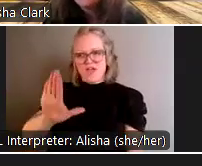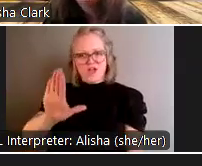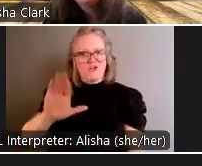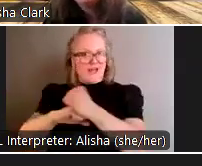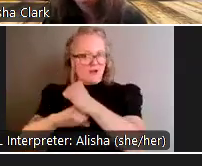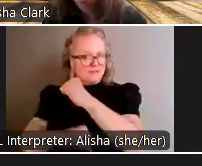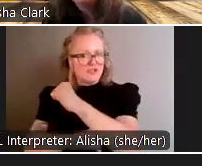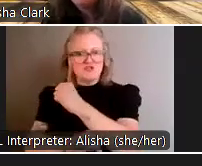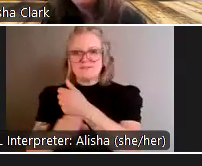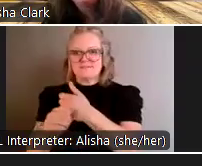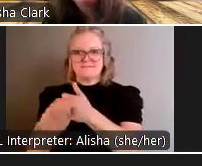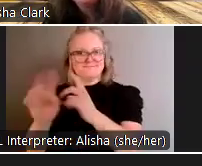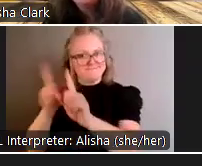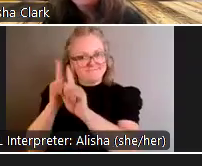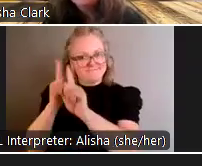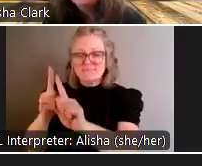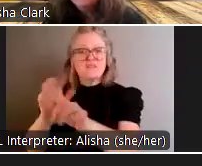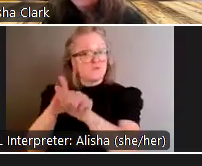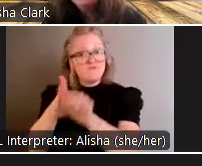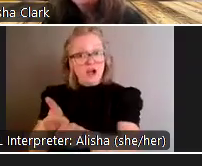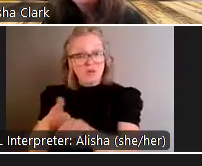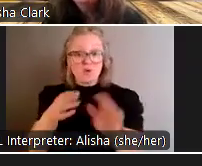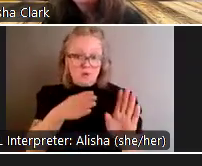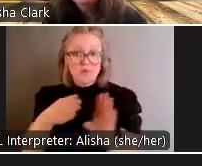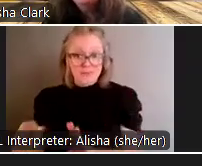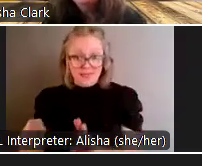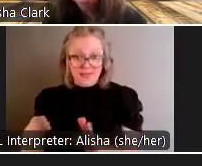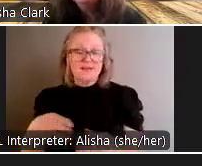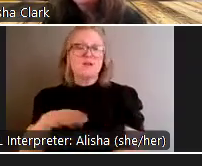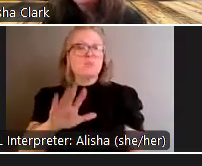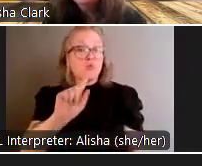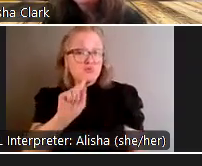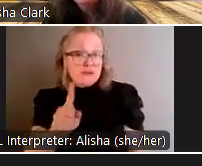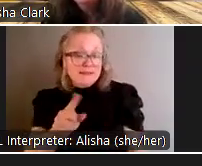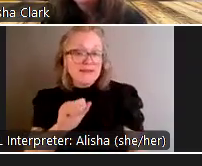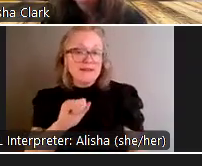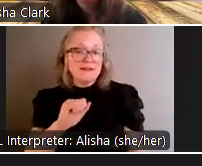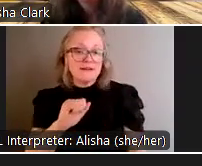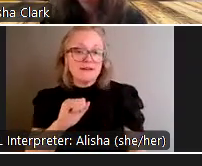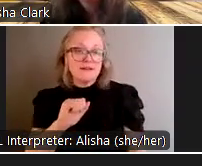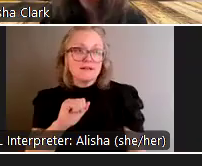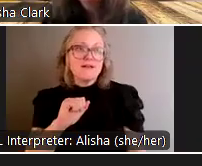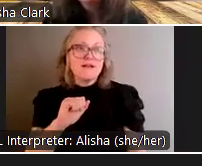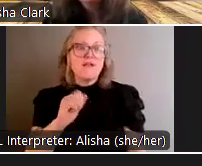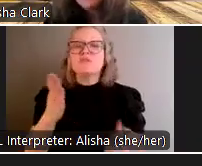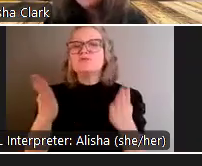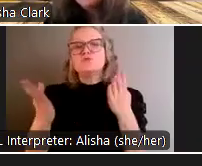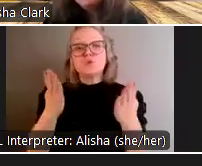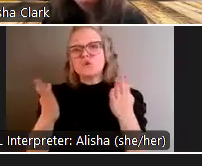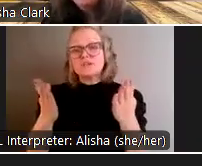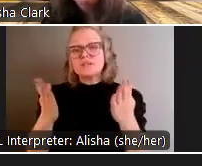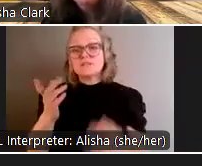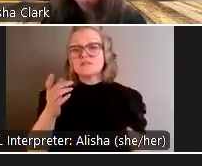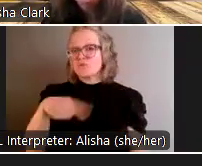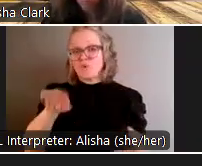I would say we need to follow what's in the plan, and really the services that you're providing